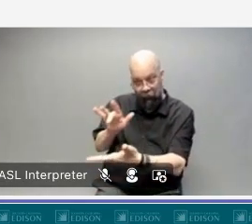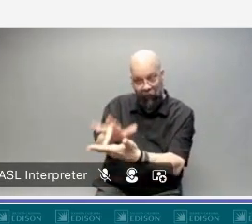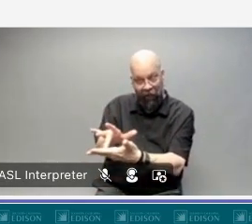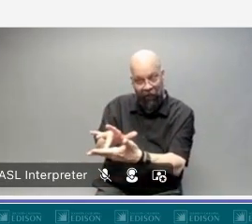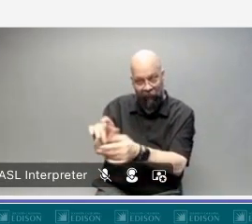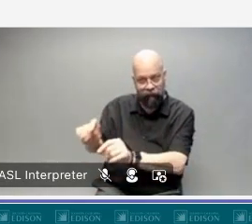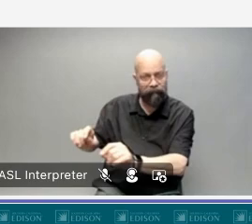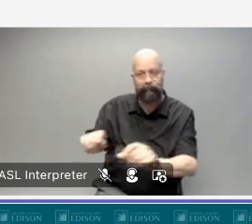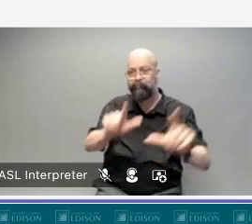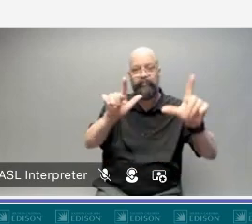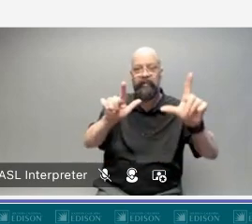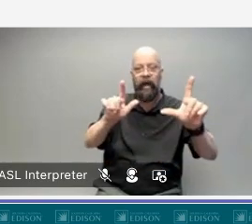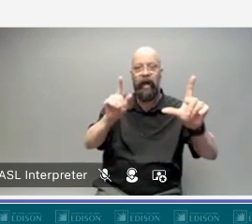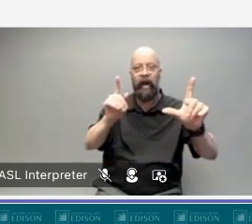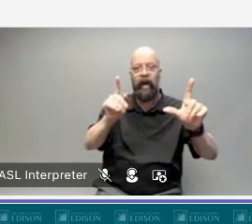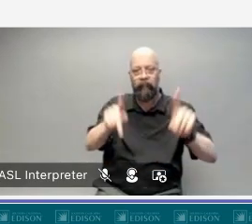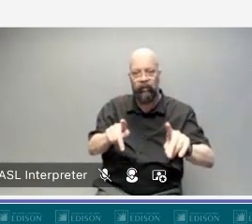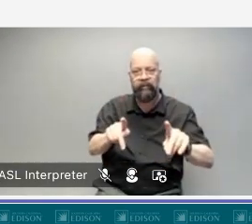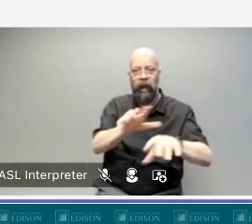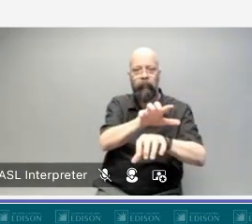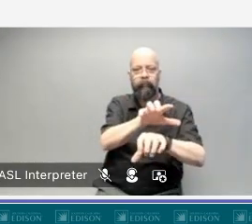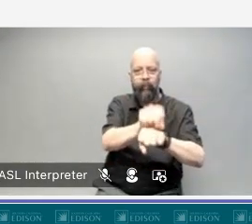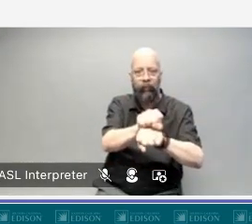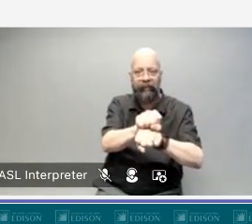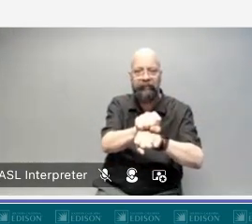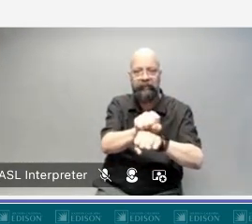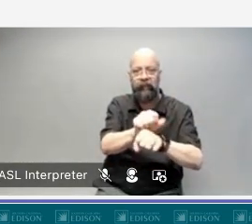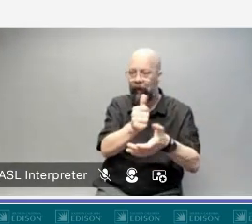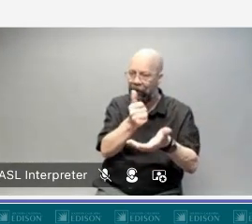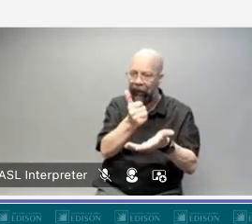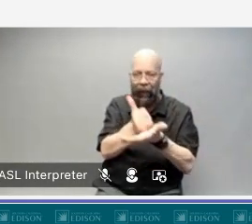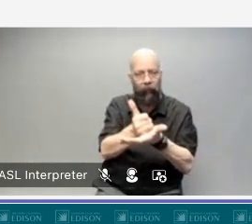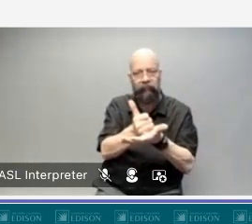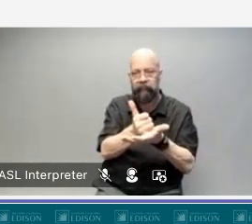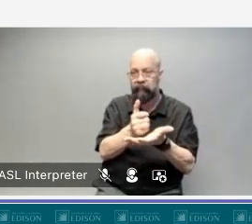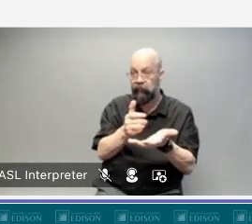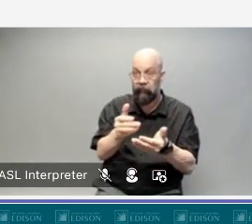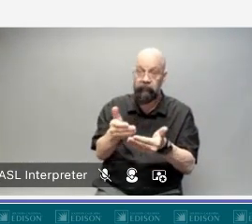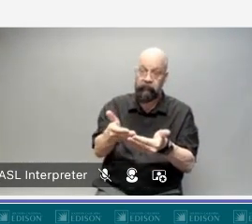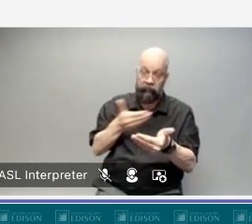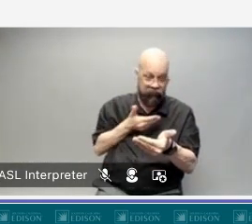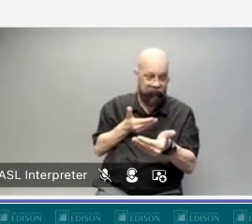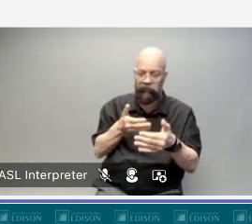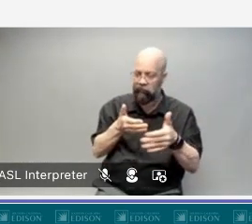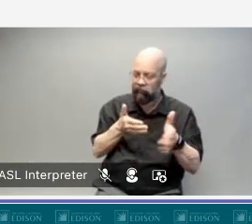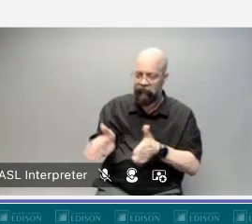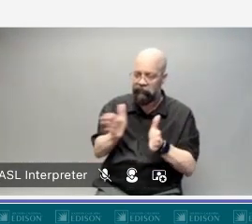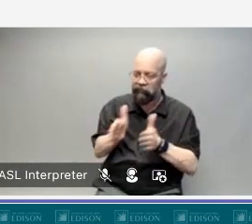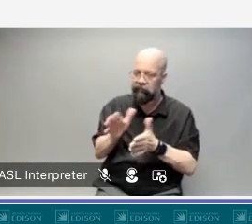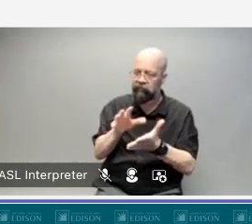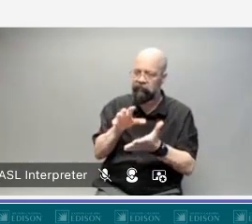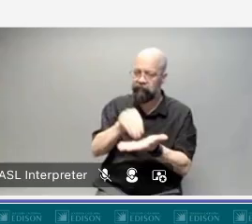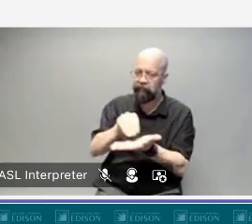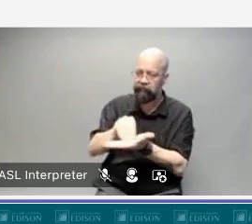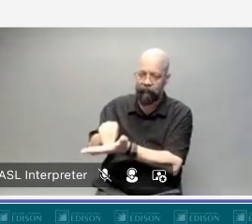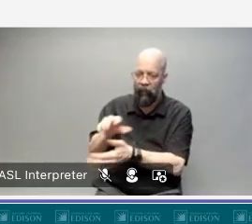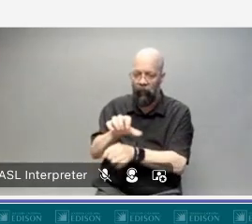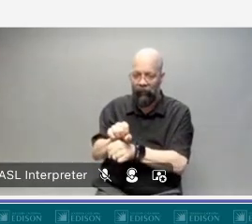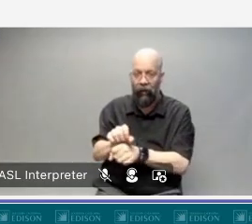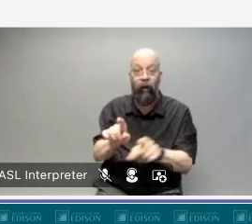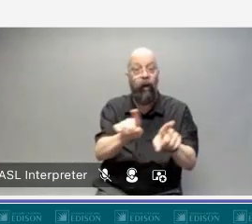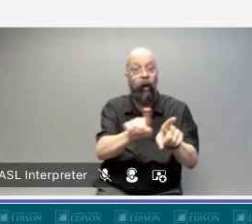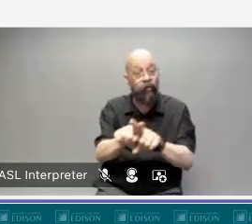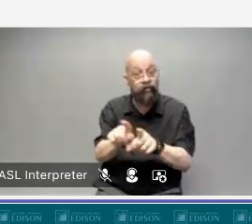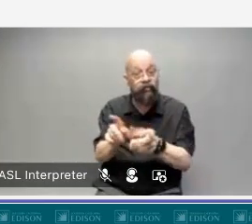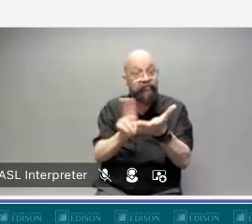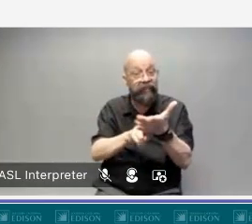personal care coordination appointment. And the sooner you get that scheduled, the better, please. Also, enrolling in the